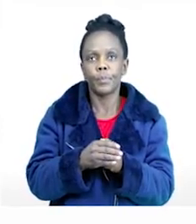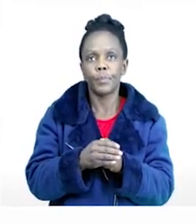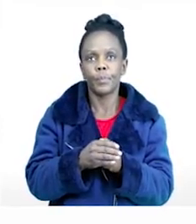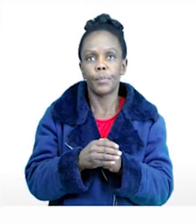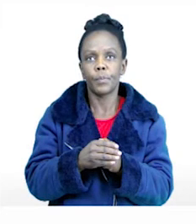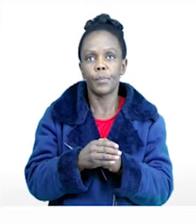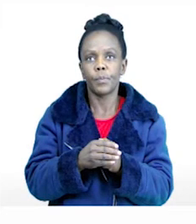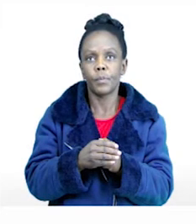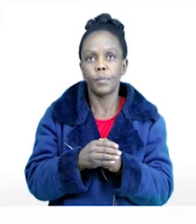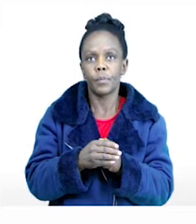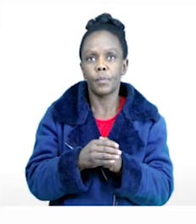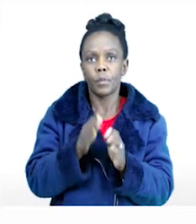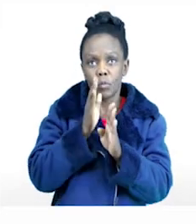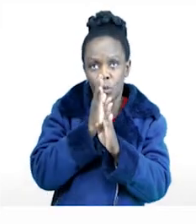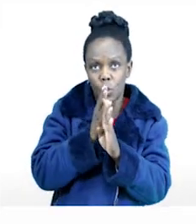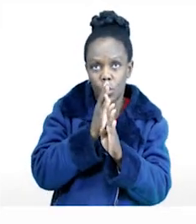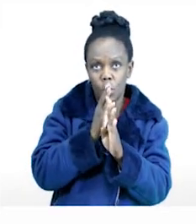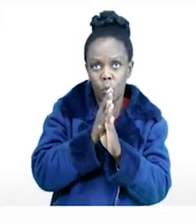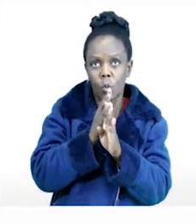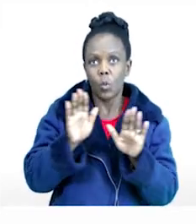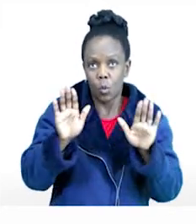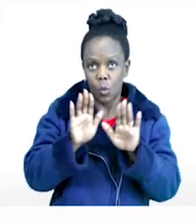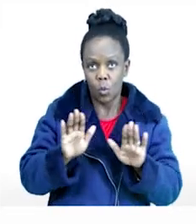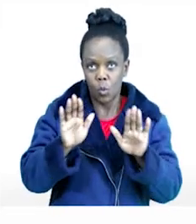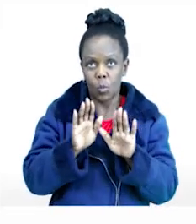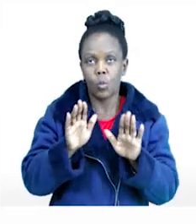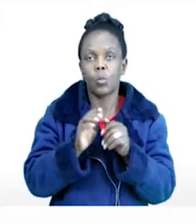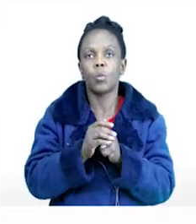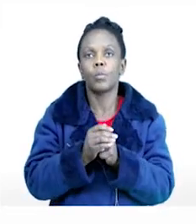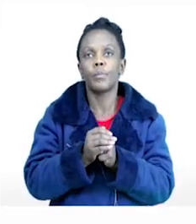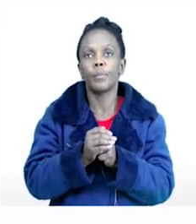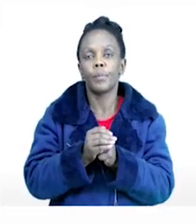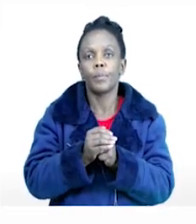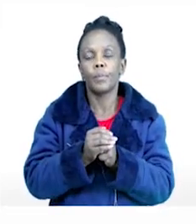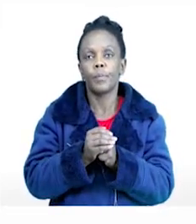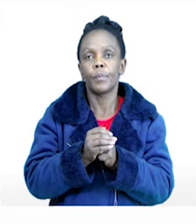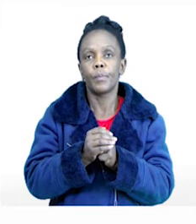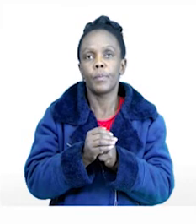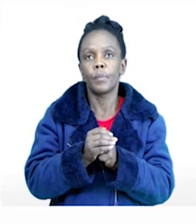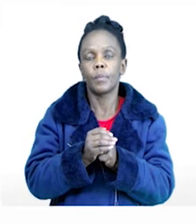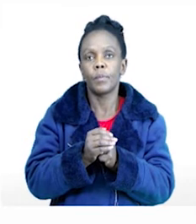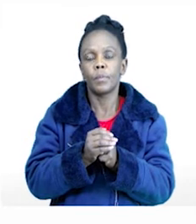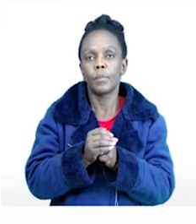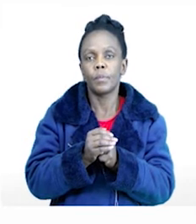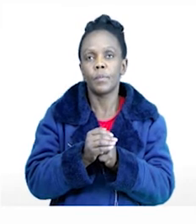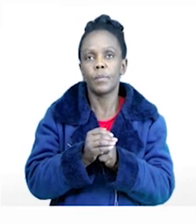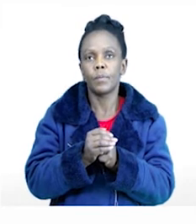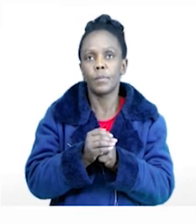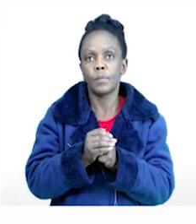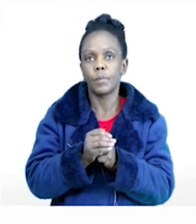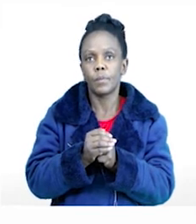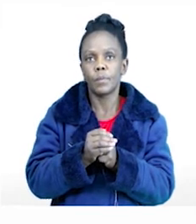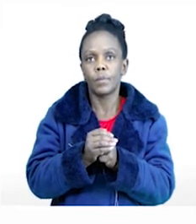things. Otherwise, it's no longer something that we use to travel. And by doing that, we